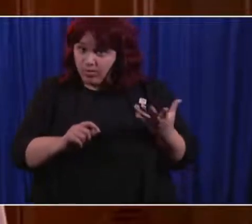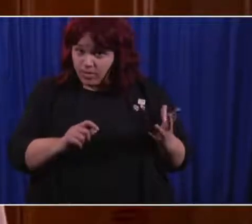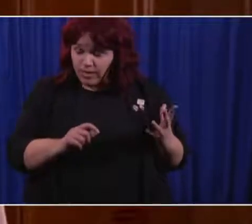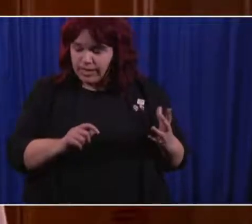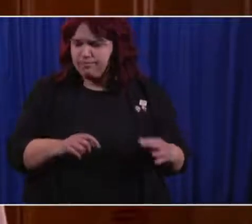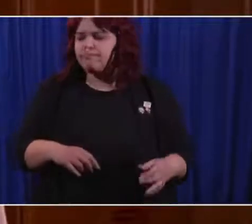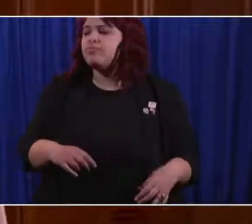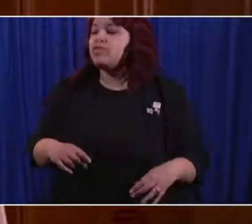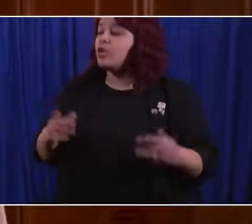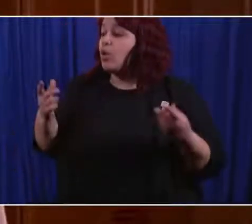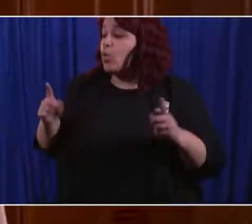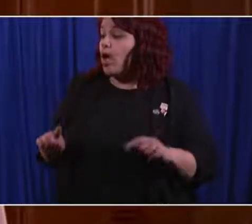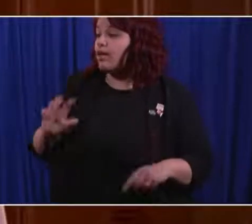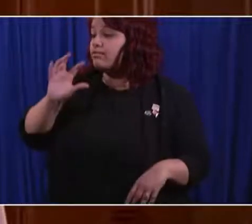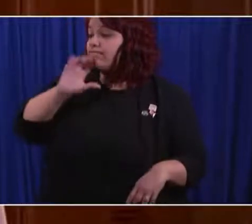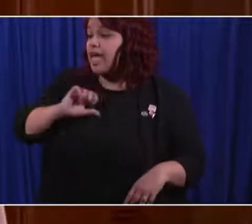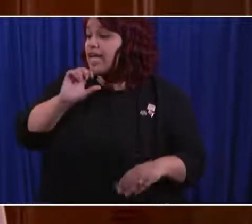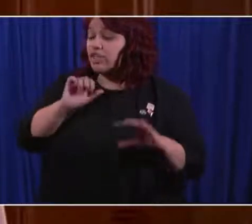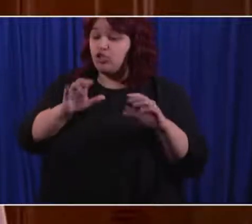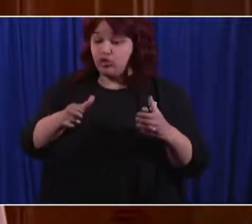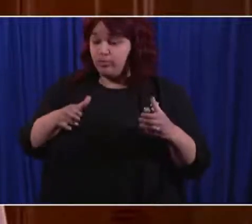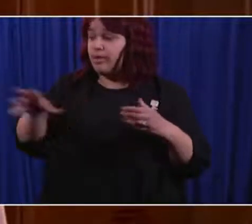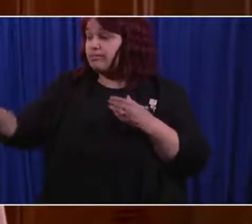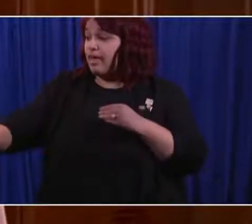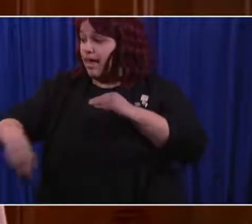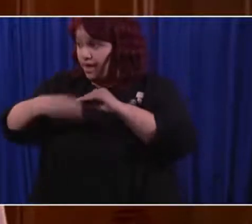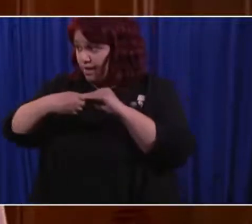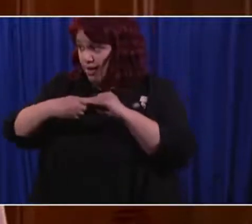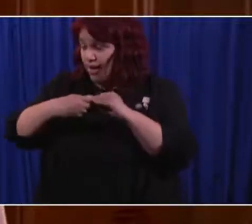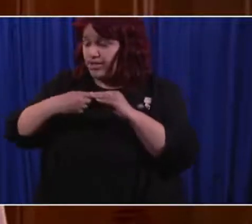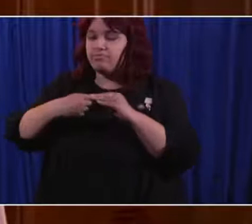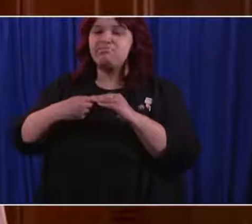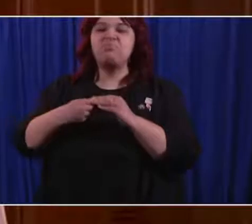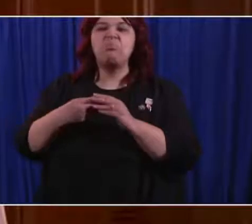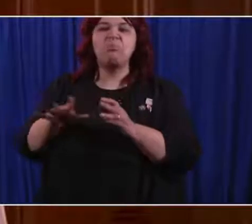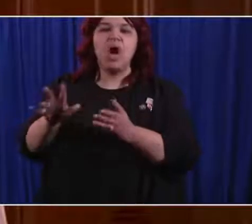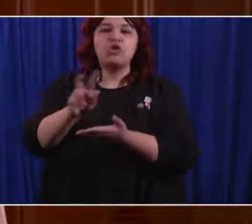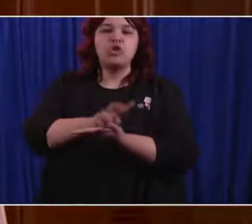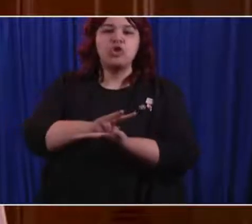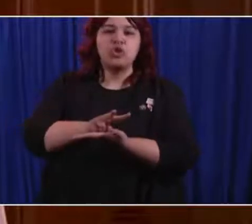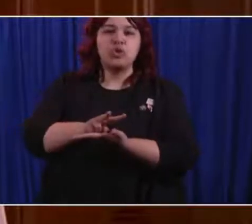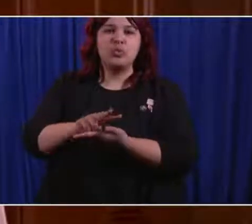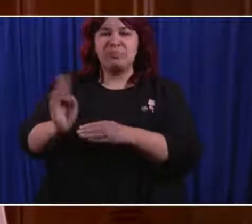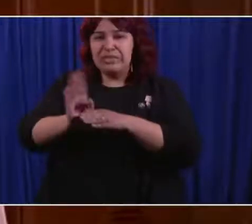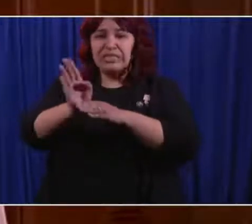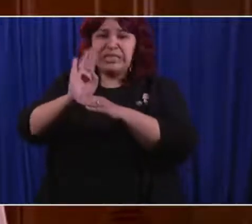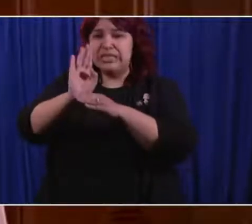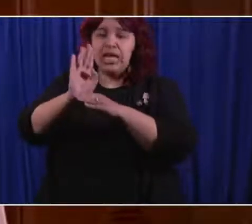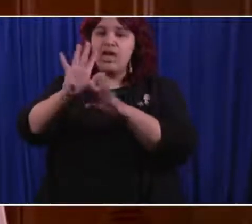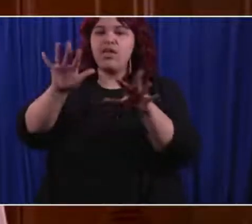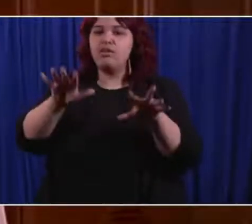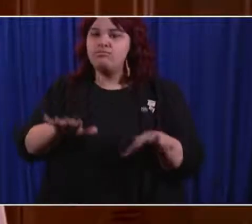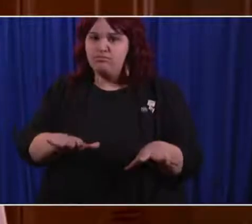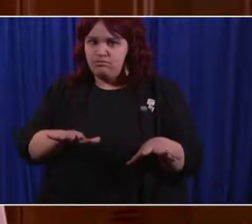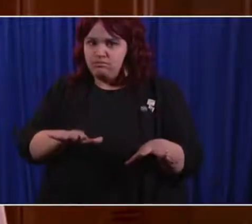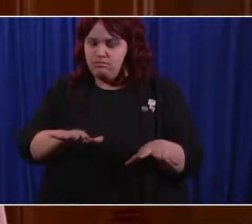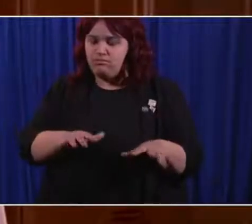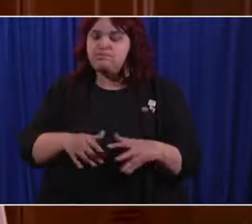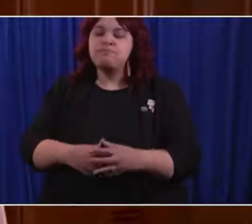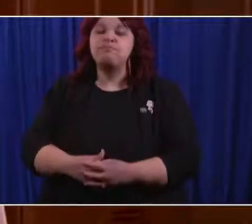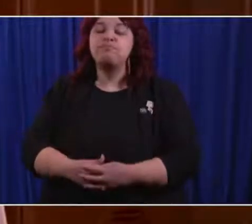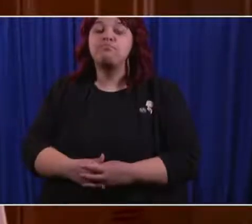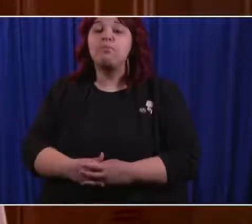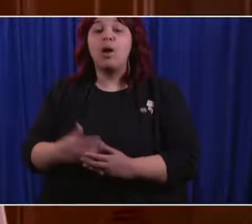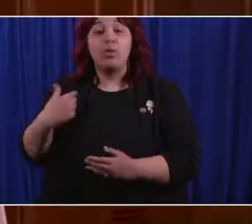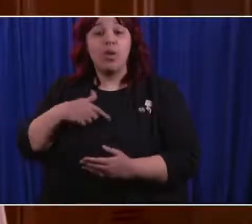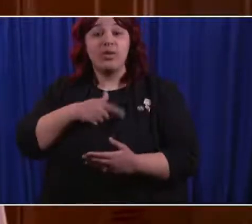up an age group. But the other thing that we have seen is that the younger age group we go